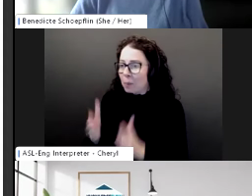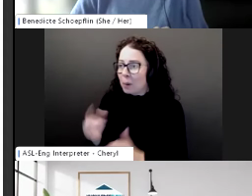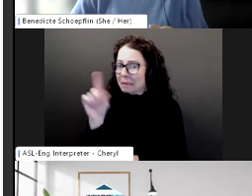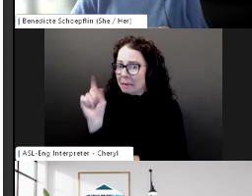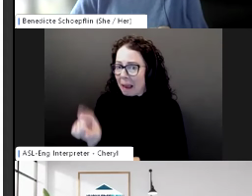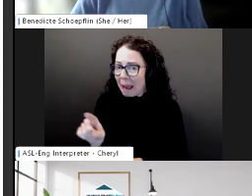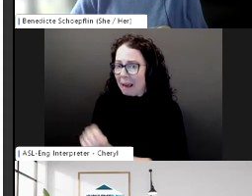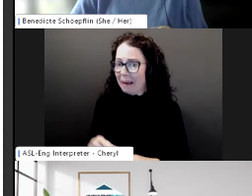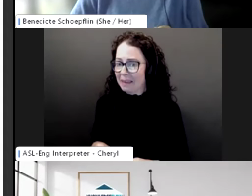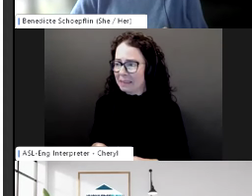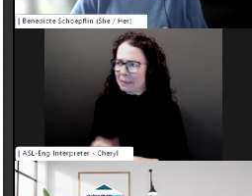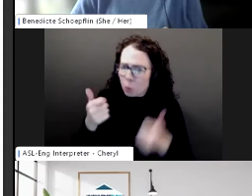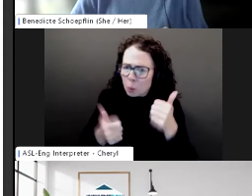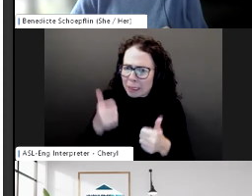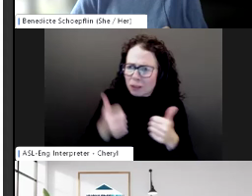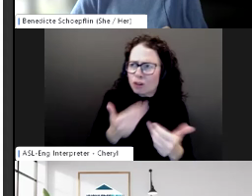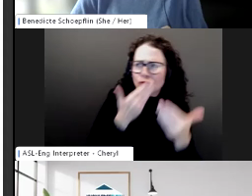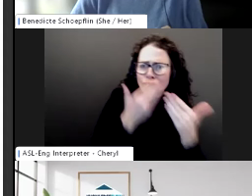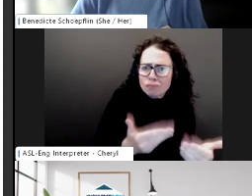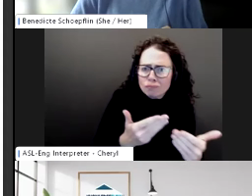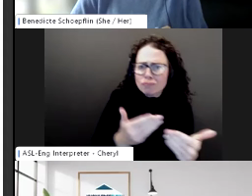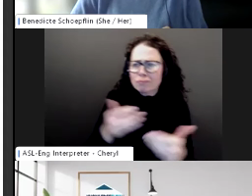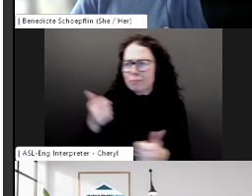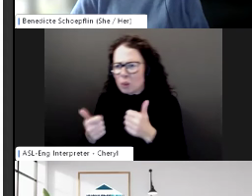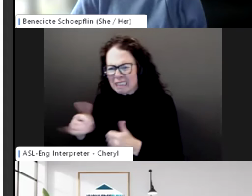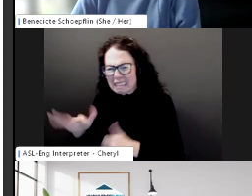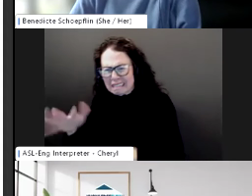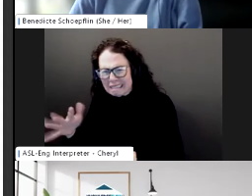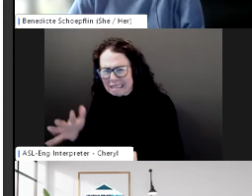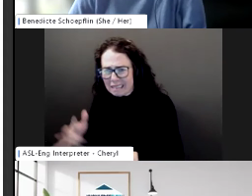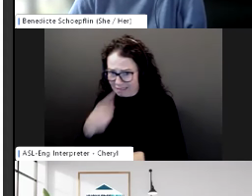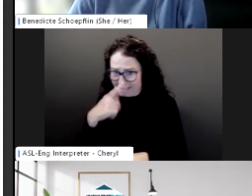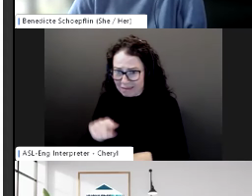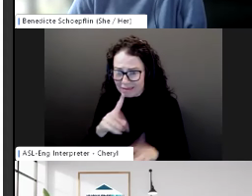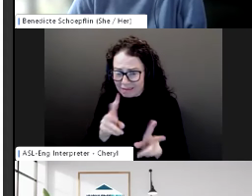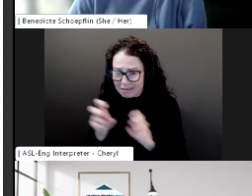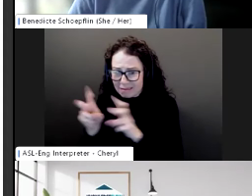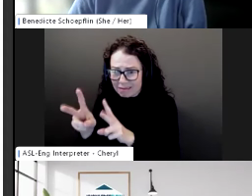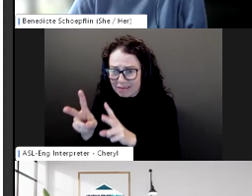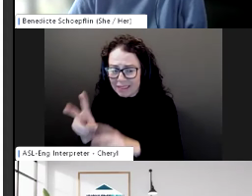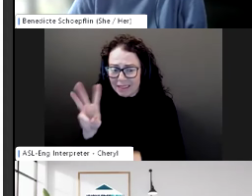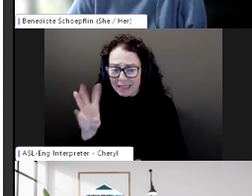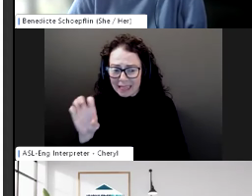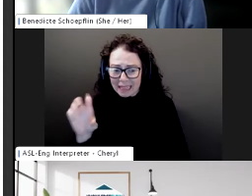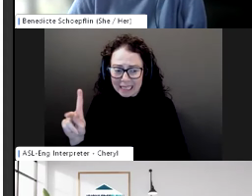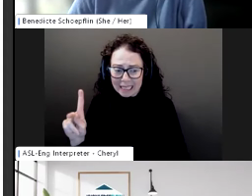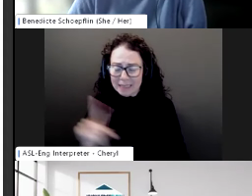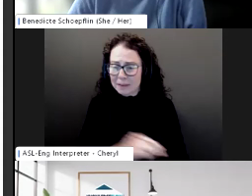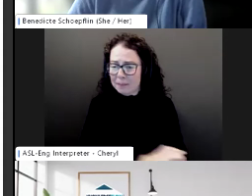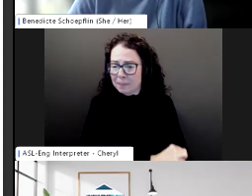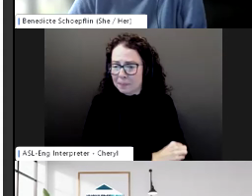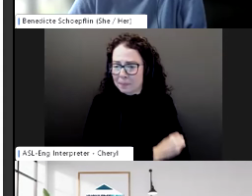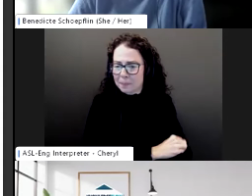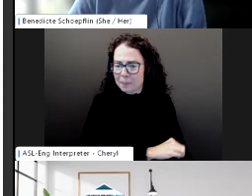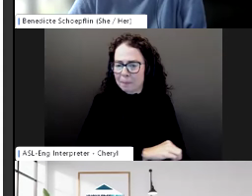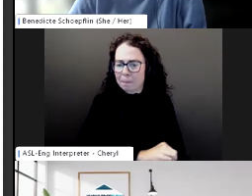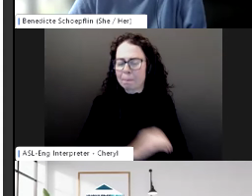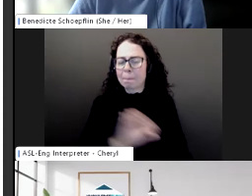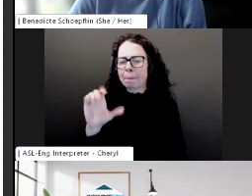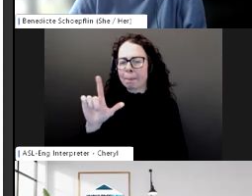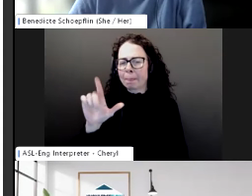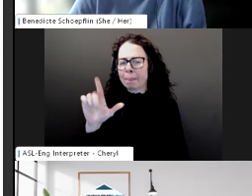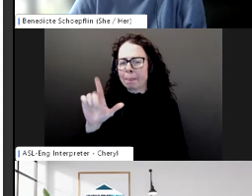the link to that study into the chat box for everyone, that'd be wonderful. Very useful things. We don't recommend anyone